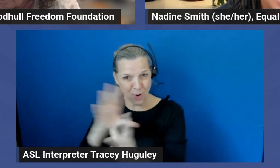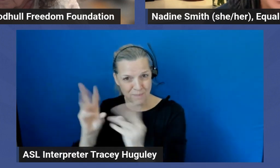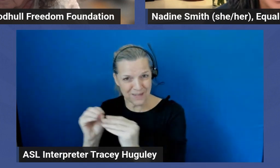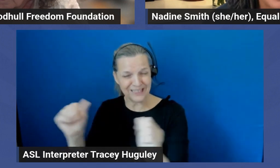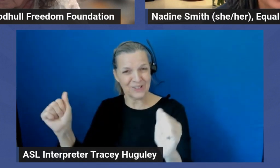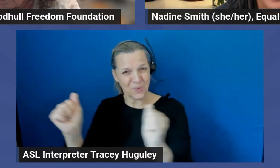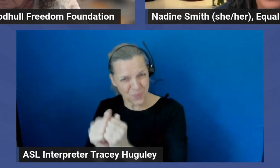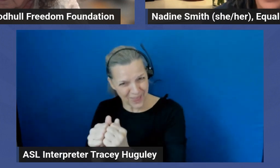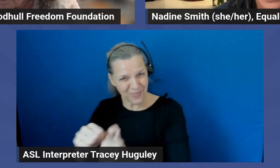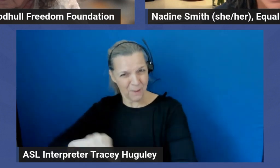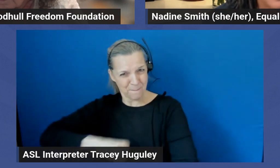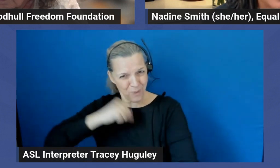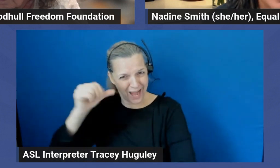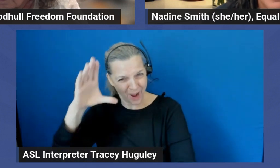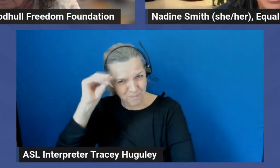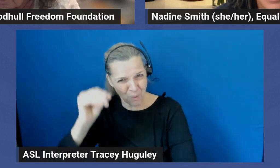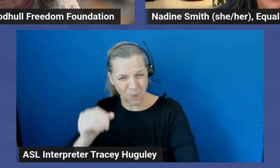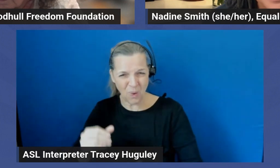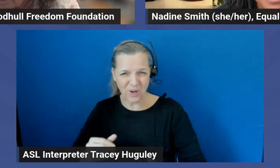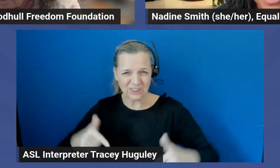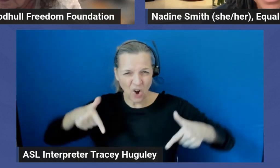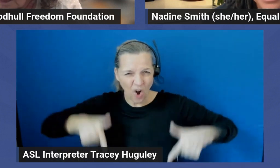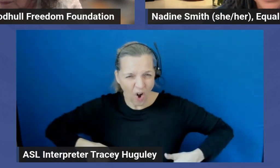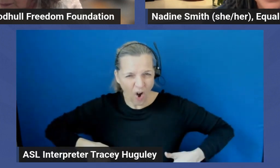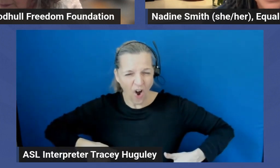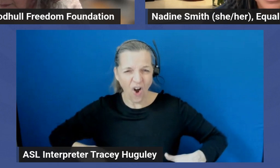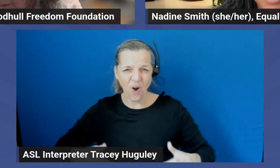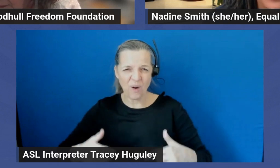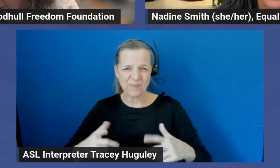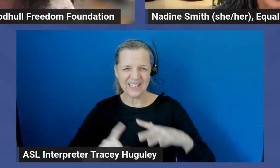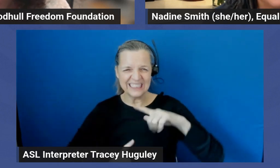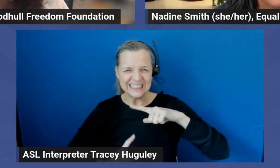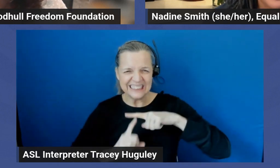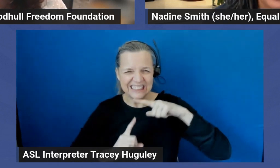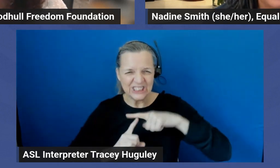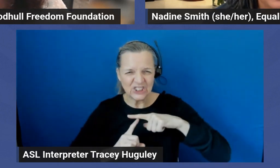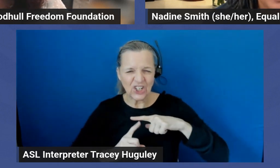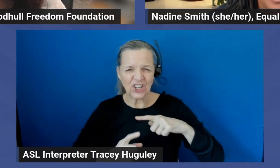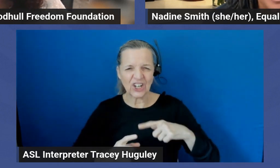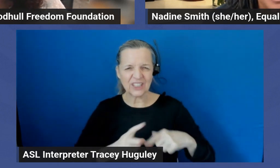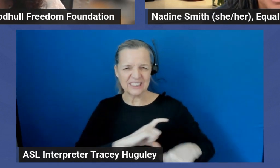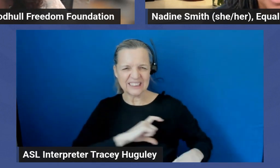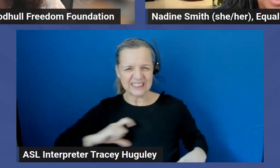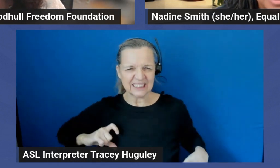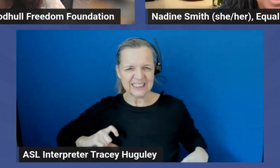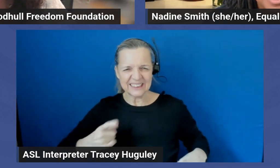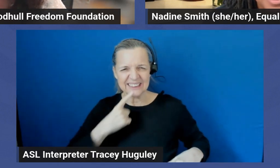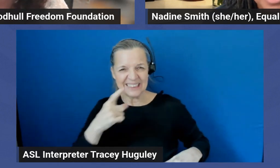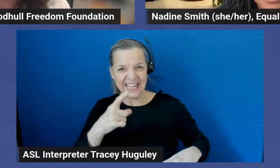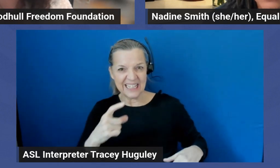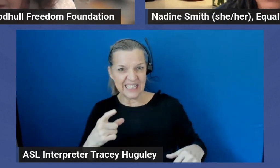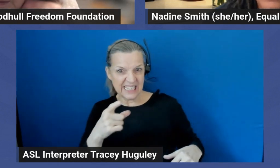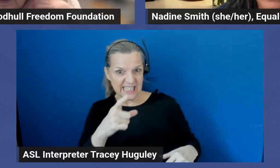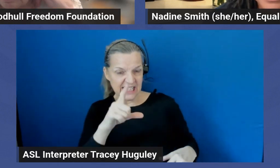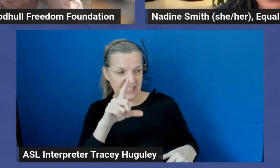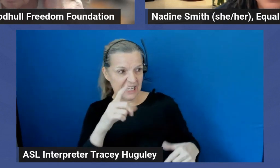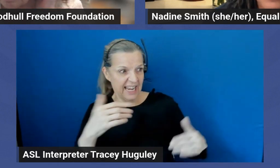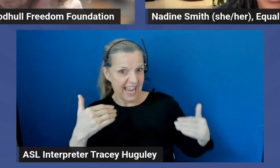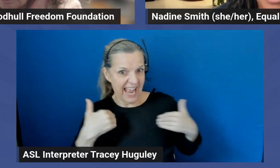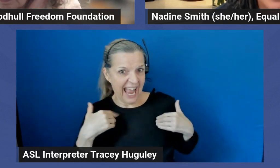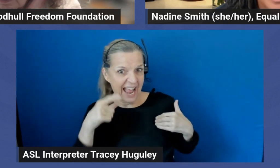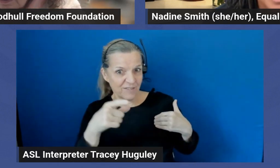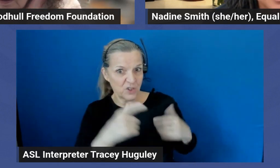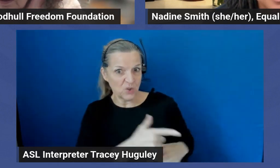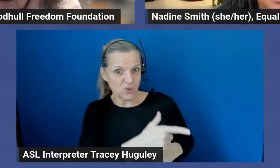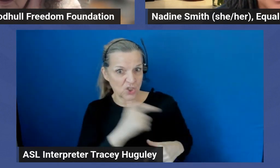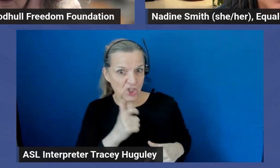armed, masked up with T-shirts that said things like, have you shot your neighborhood groomer? Oh my God. And what is our